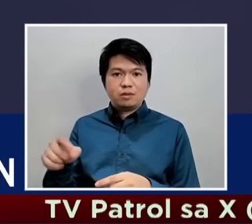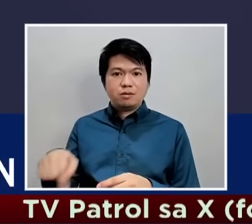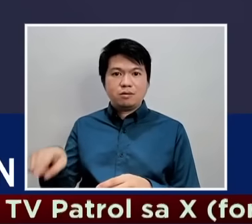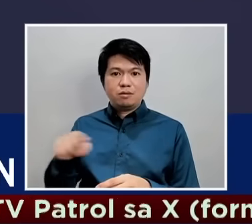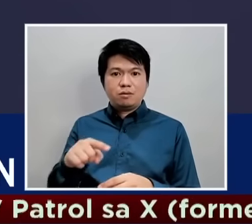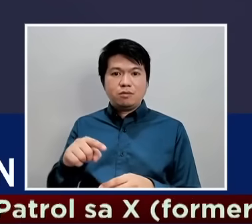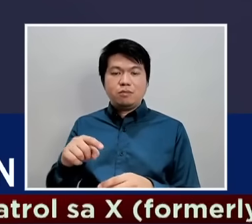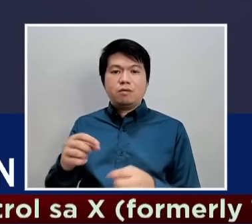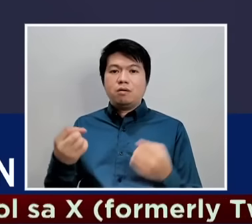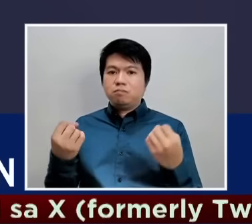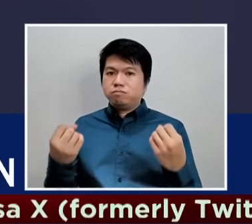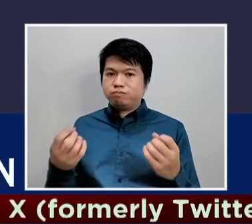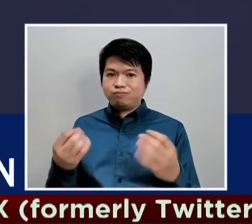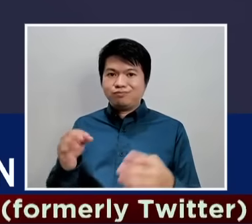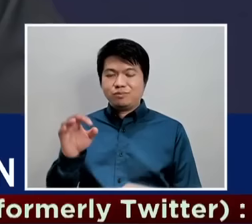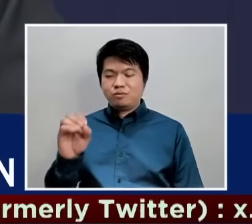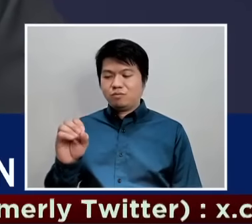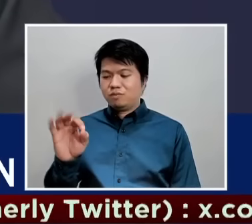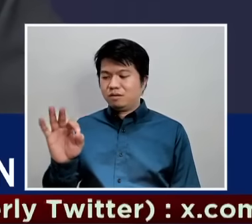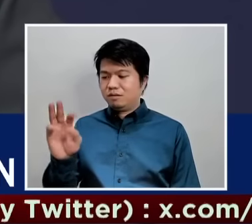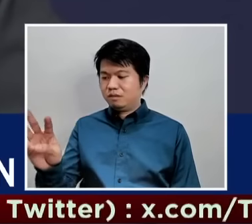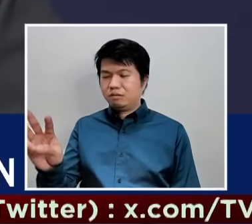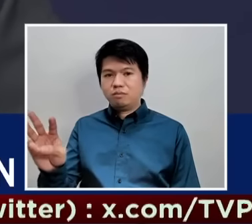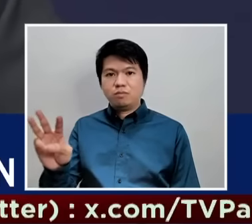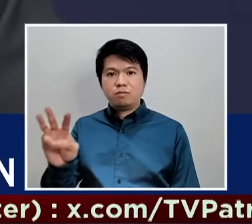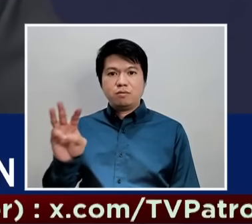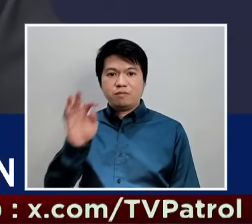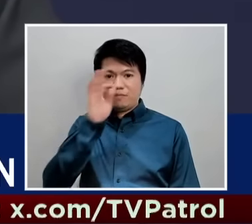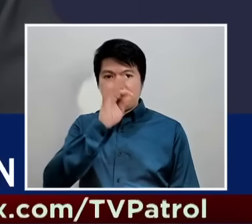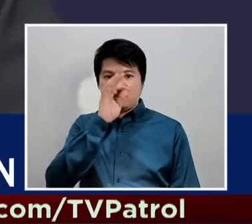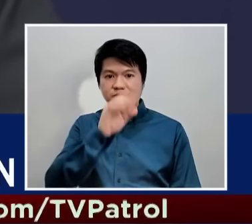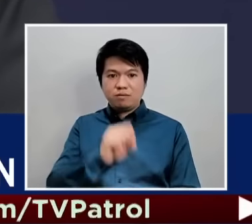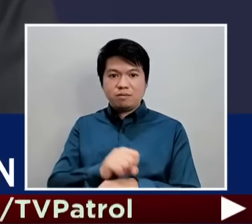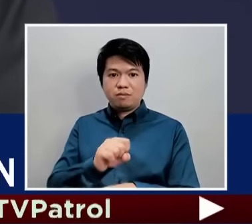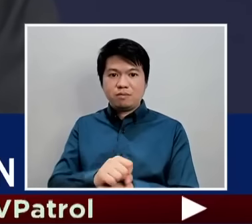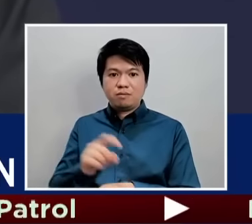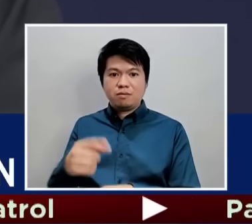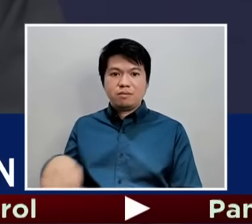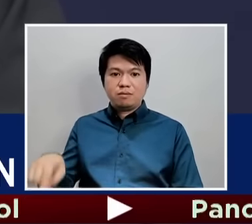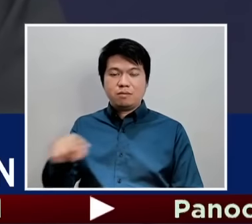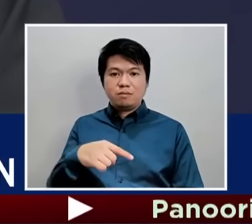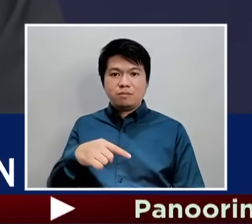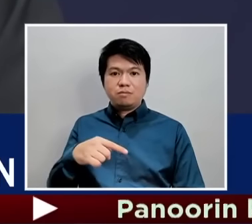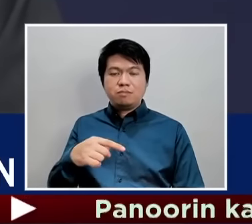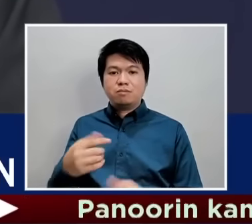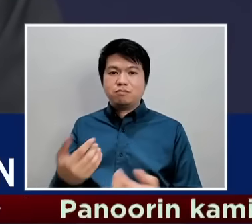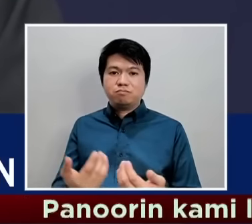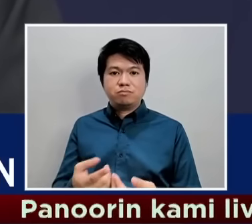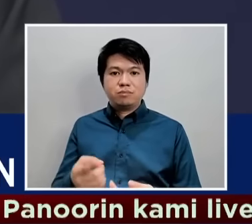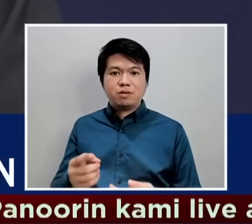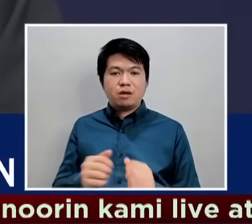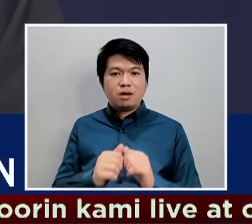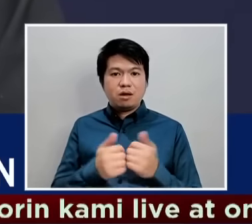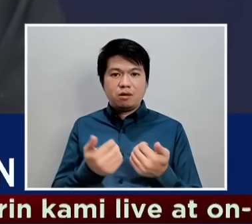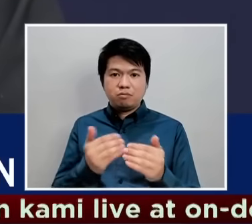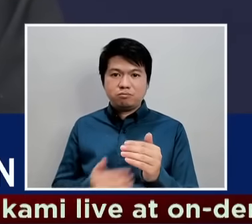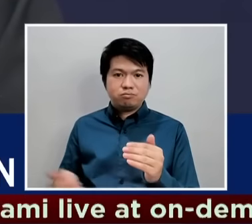millions of overseas Filipinos work and reside. Secretary of Foreign Affairs is now speaking with his counterparts on how to advance the common